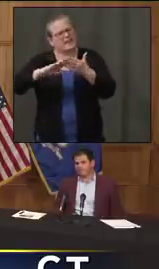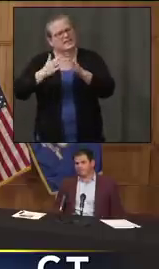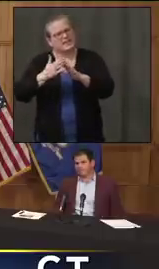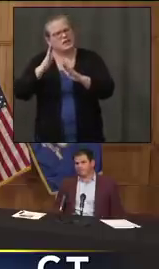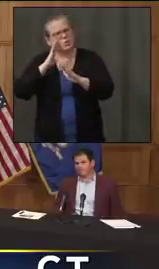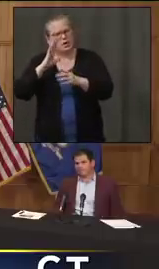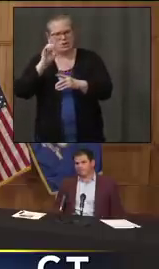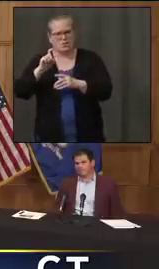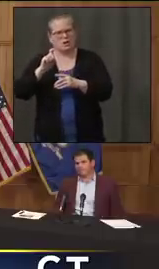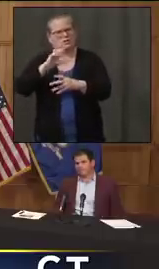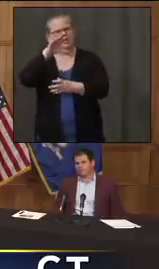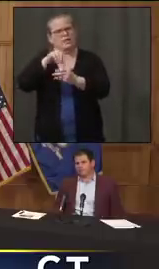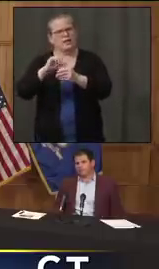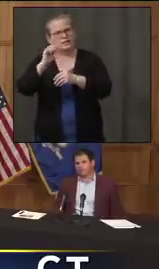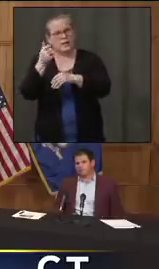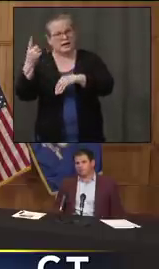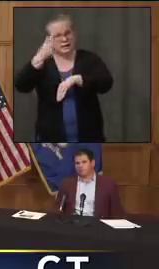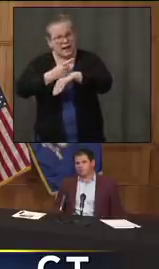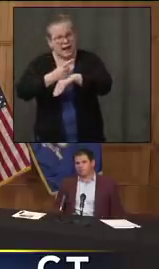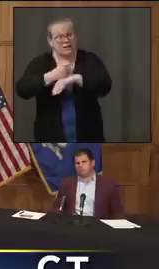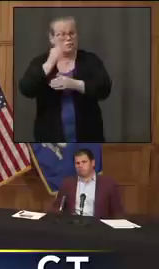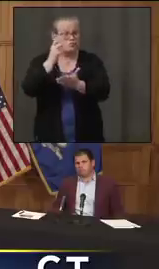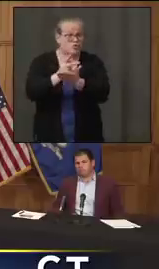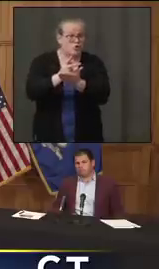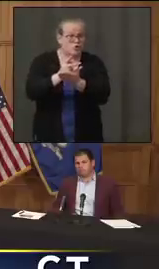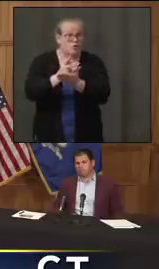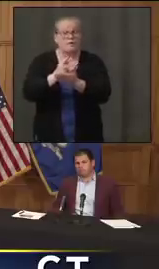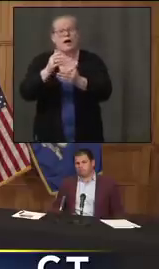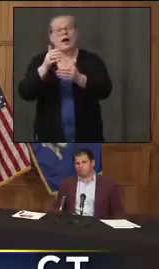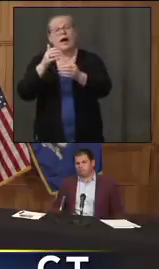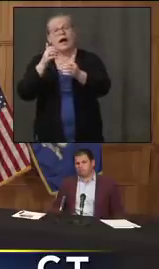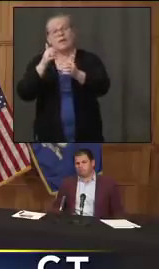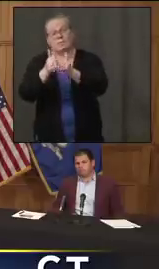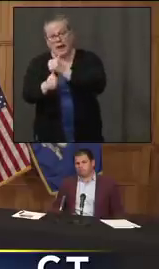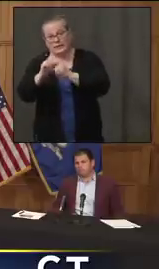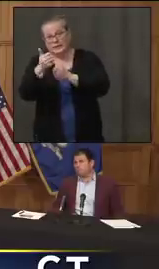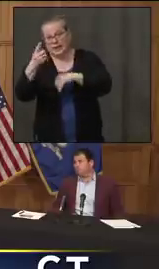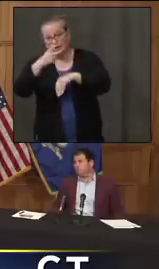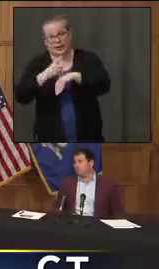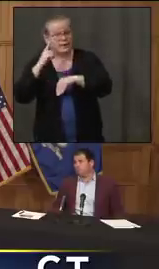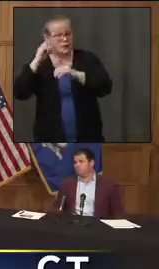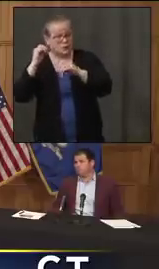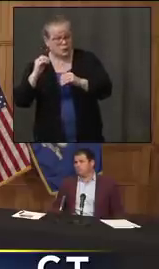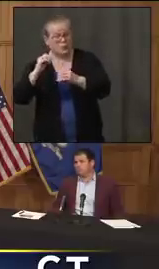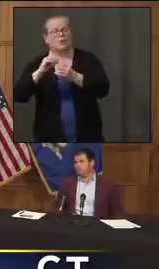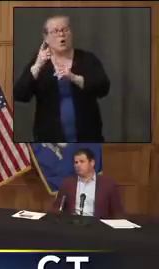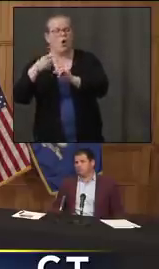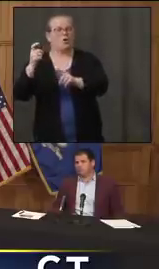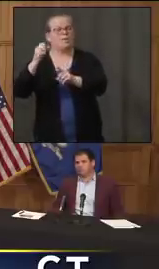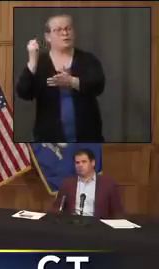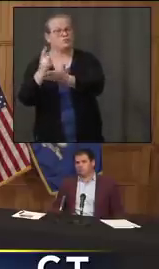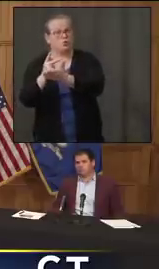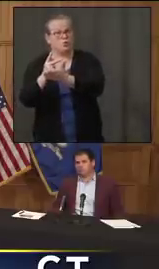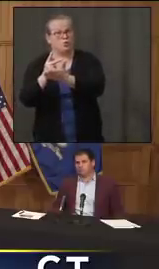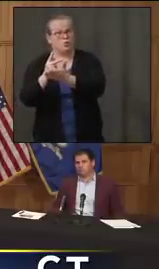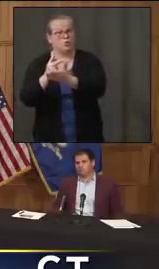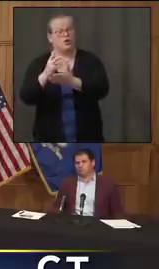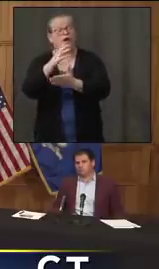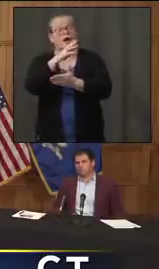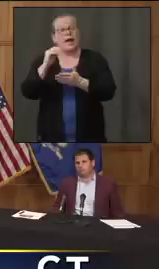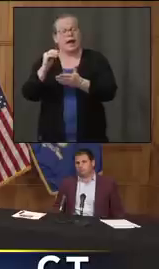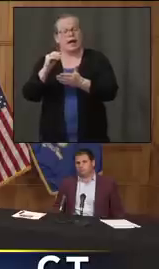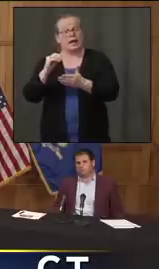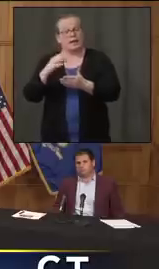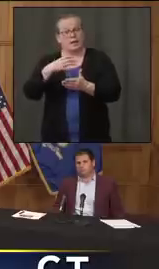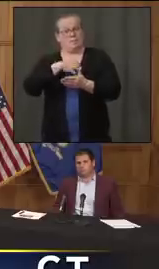would automatically be approved, and there would be an appeal to the Land Use Board of any denials. Is